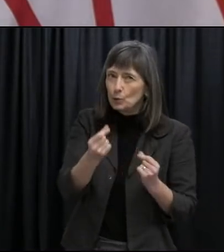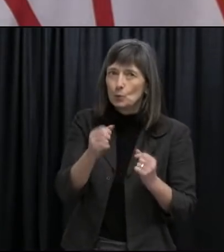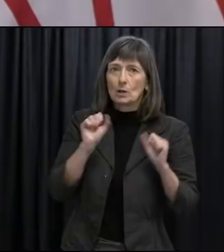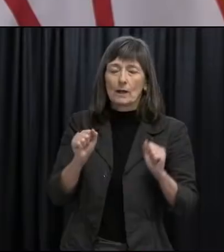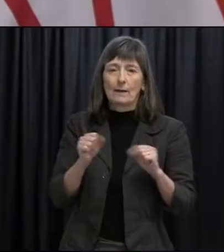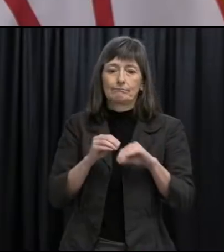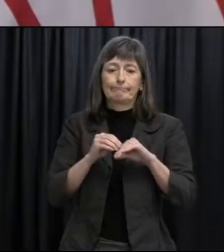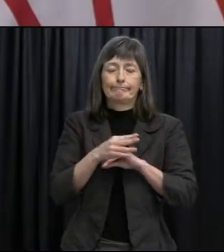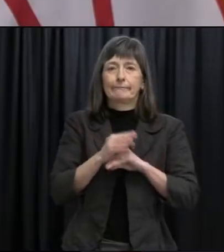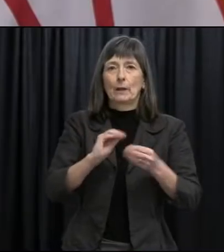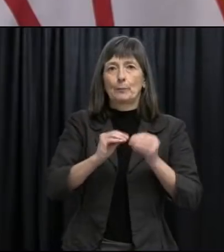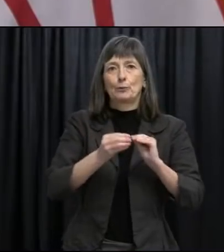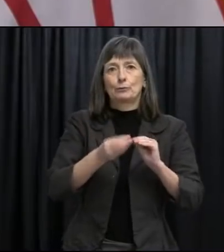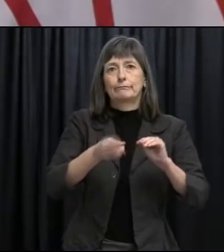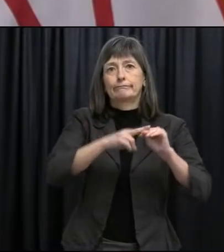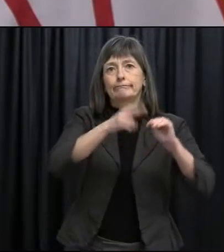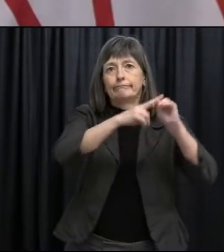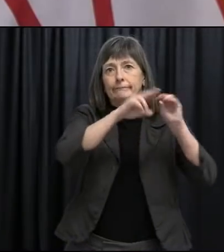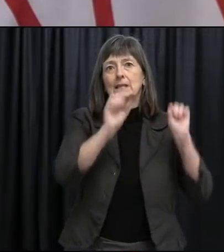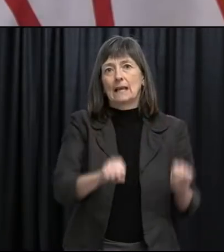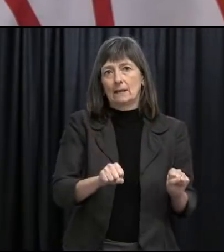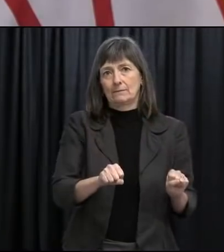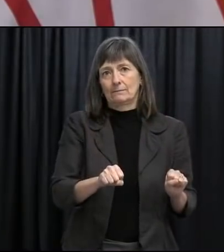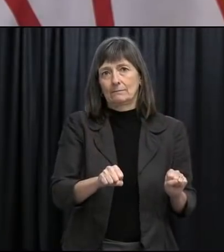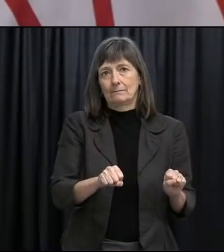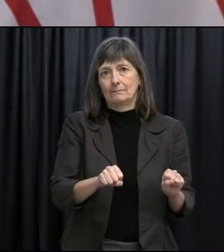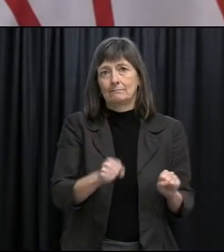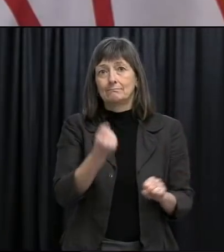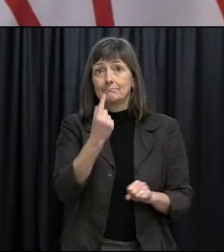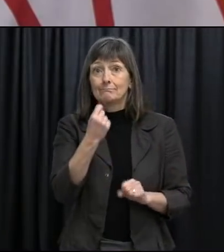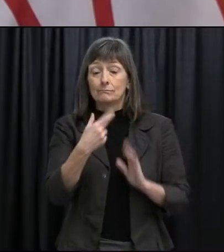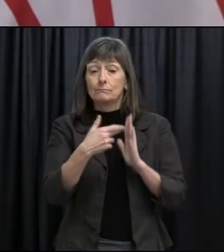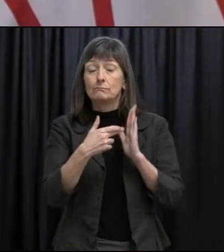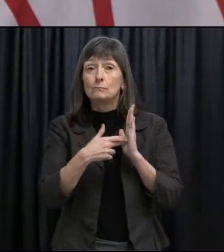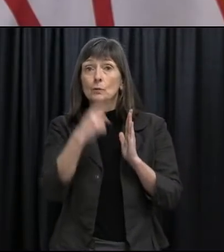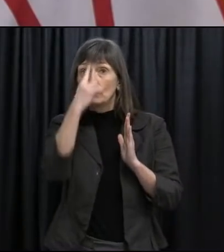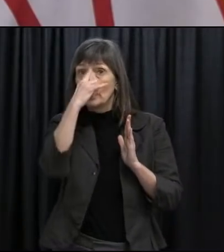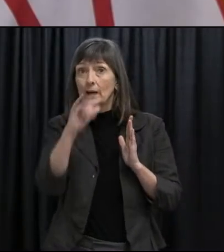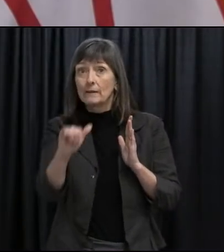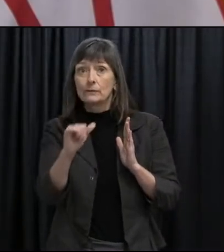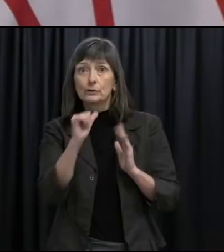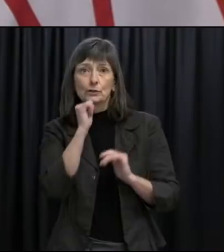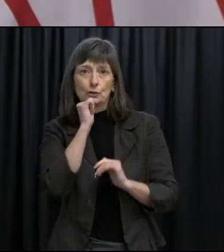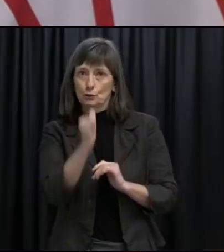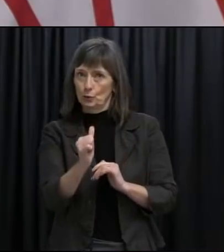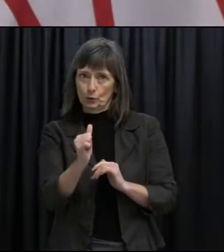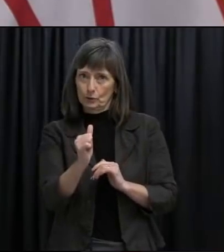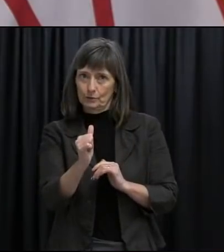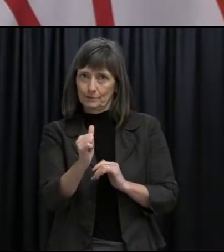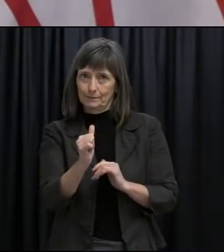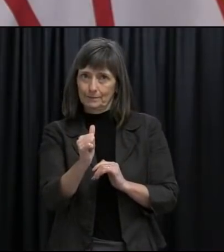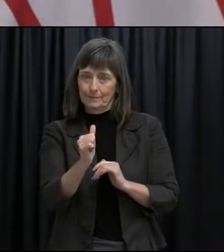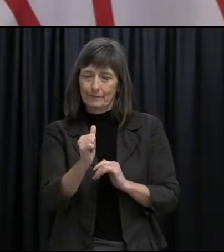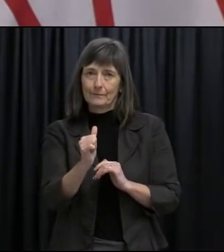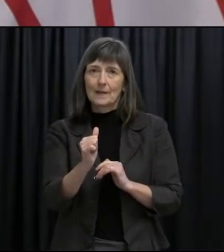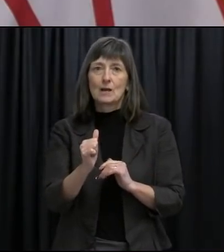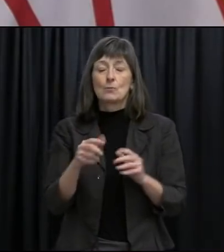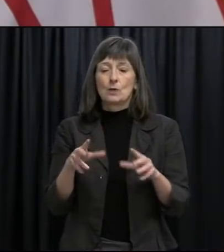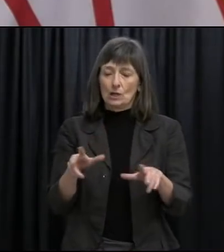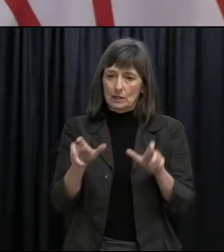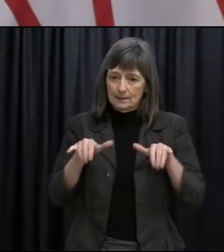Remember, these restrictions are not forever. The faster we can contain this outbreak, the faster we can ease